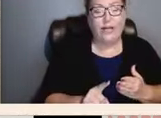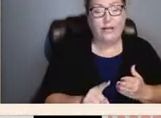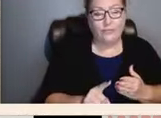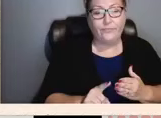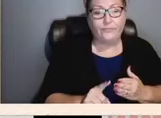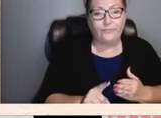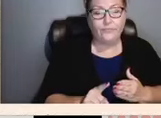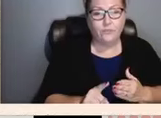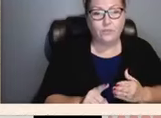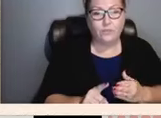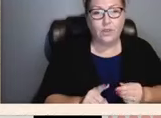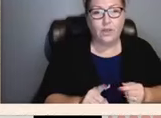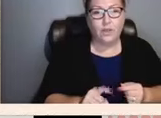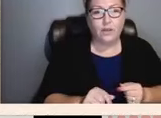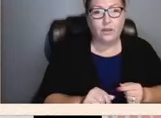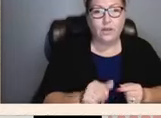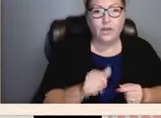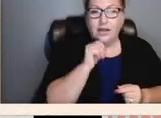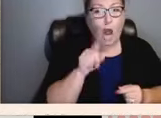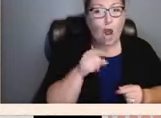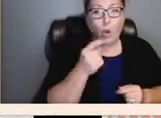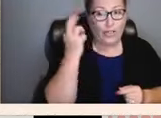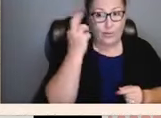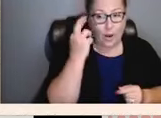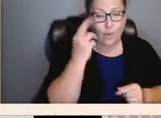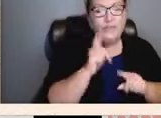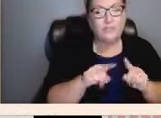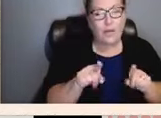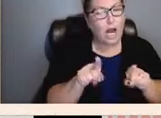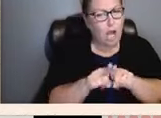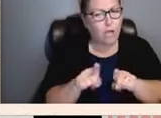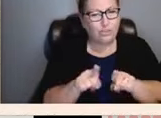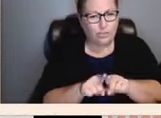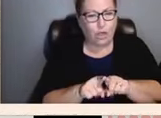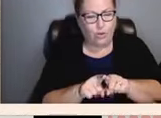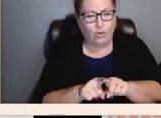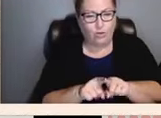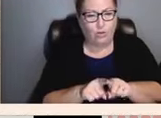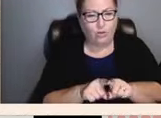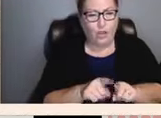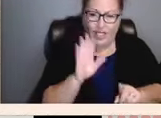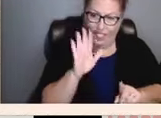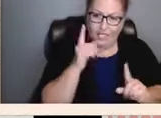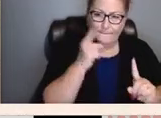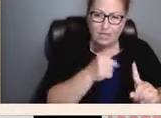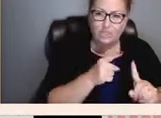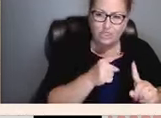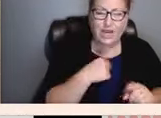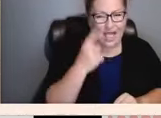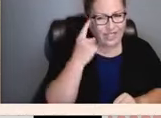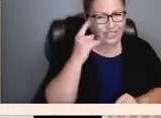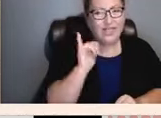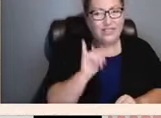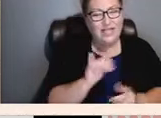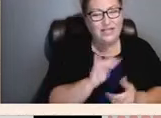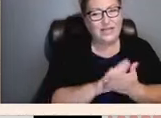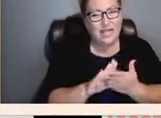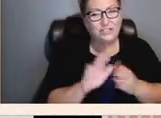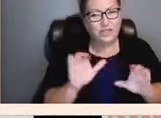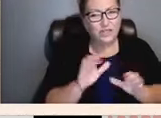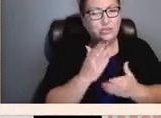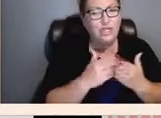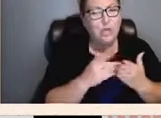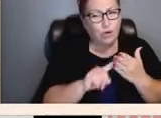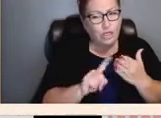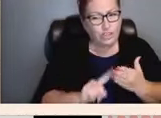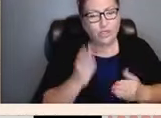not only the purpose, but also, the mission. I think that's wise to do some research, because we can sit here